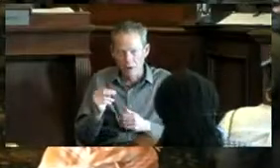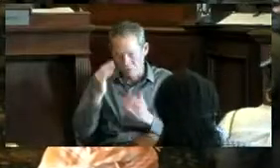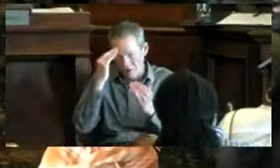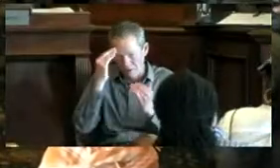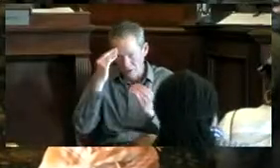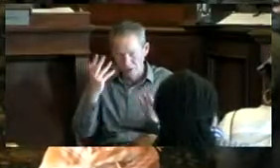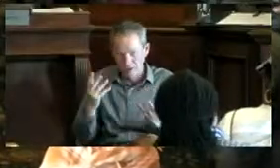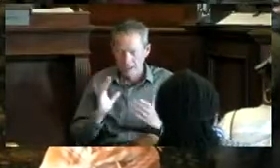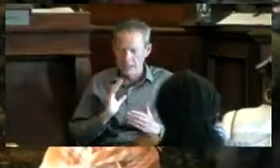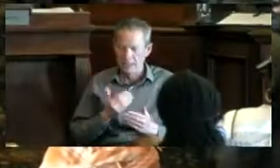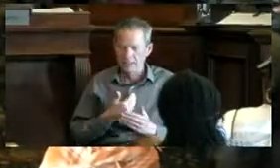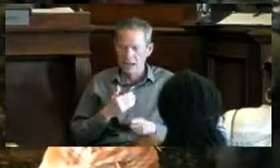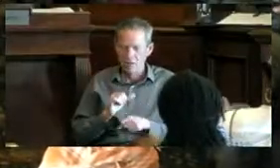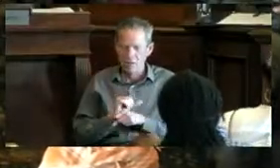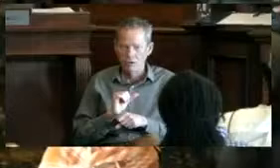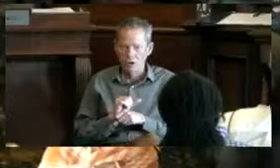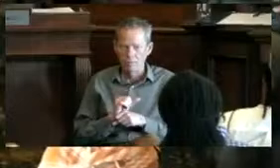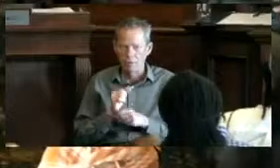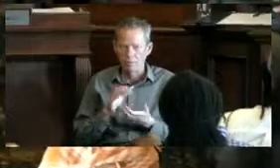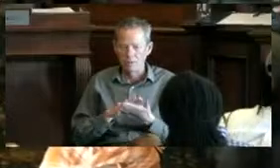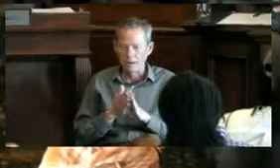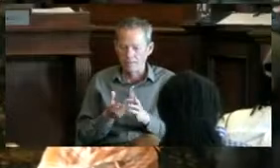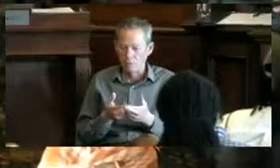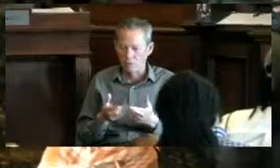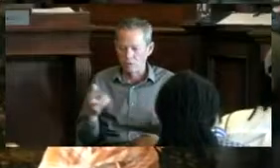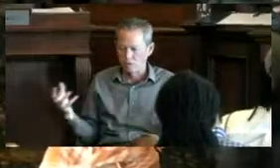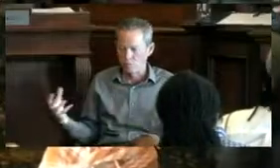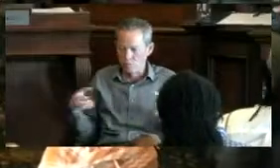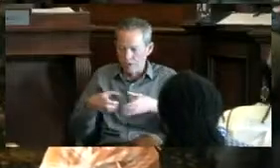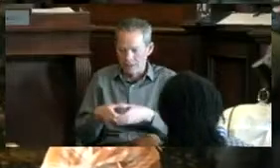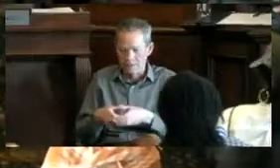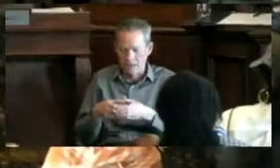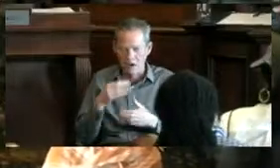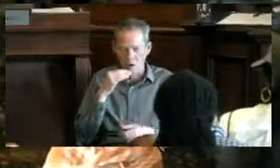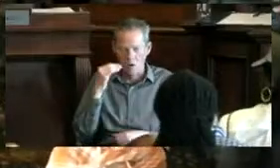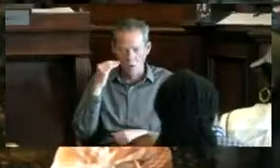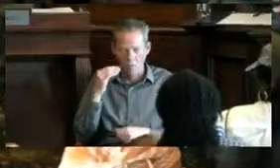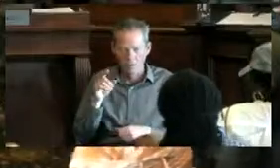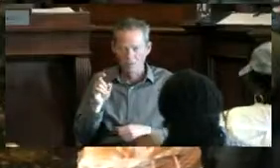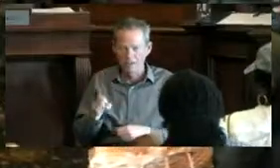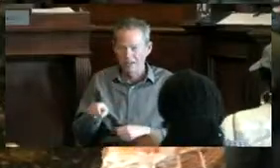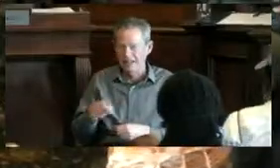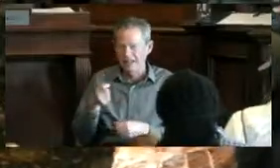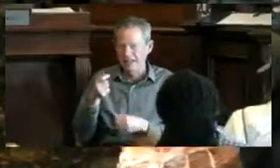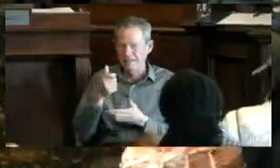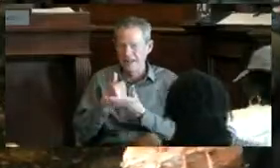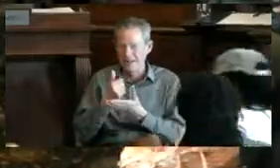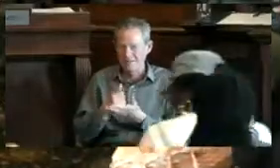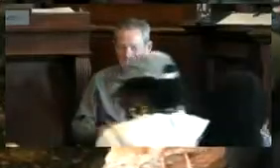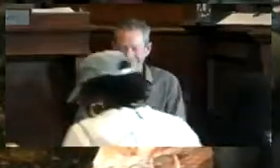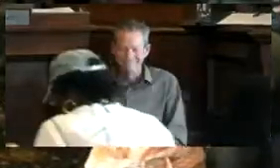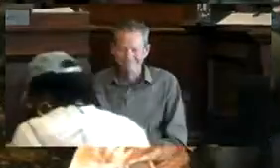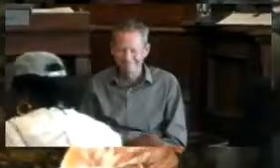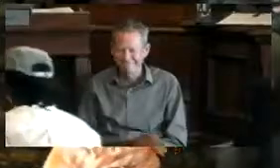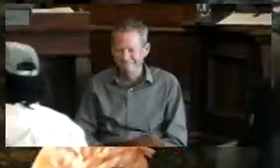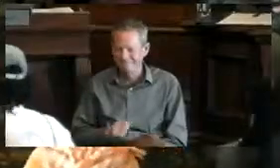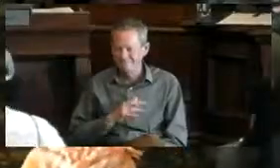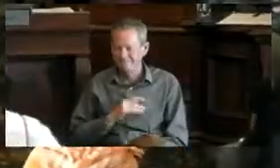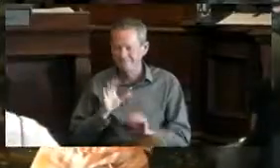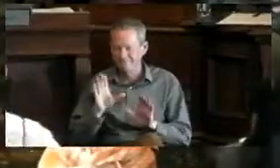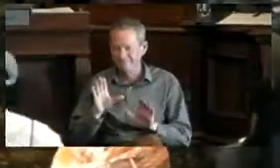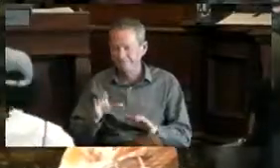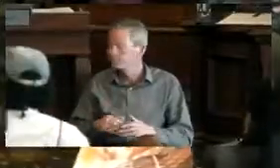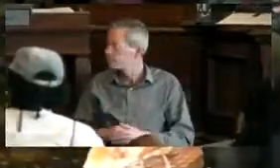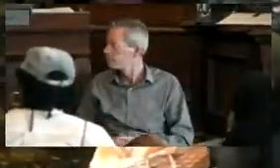knowledge, it is our job to be the resource to bring this back home. We just need a little help. So that's where we at. Mm-hmm. Amazing. Can I